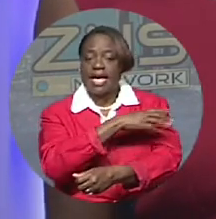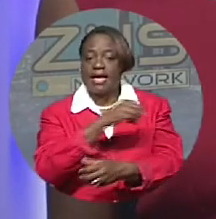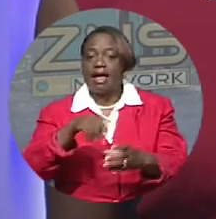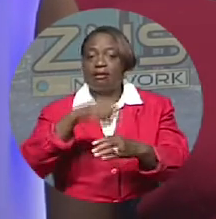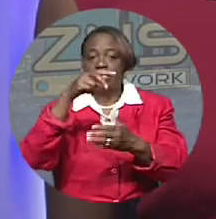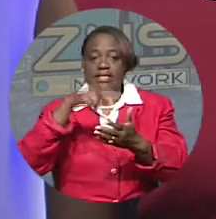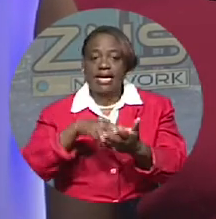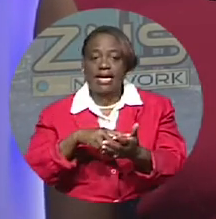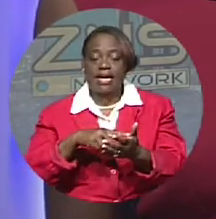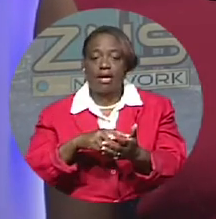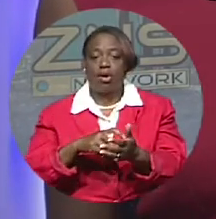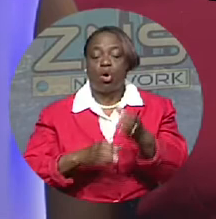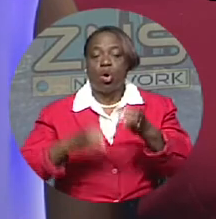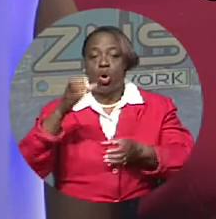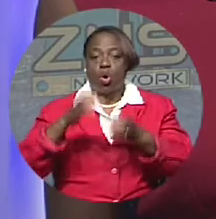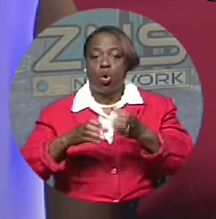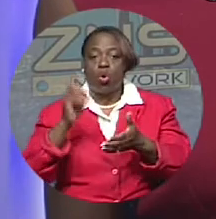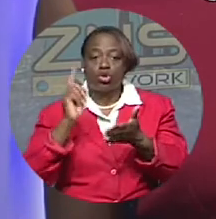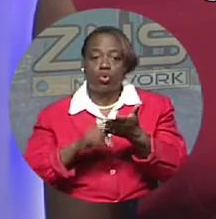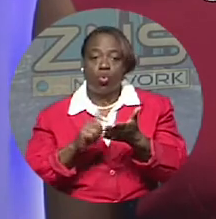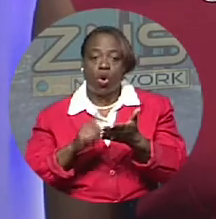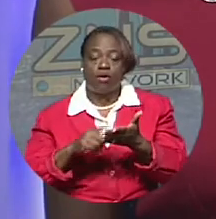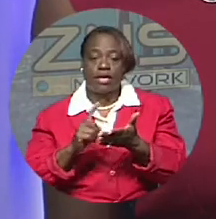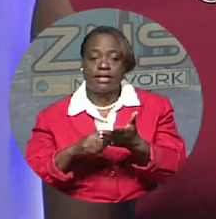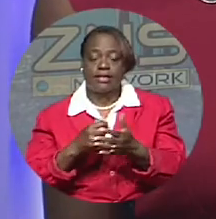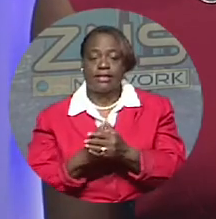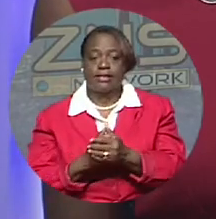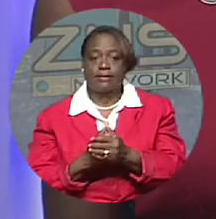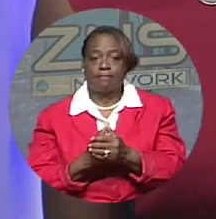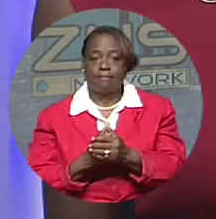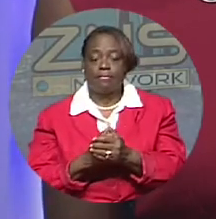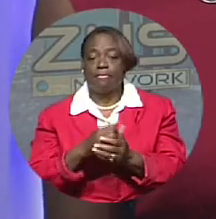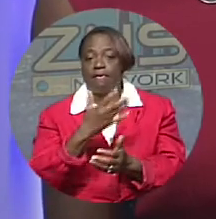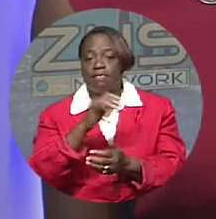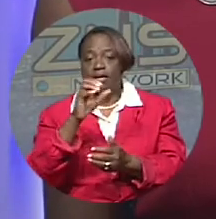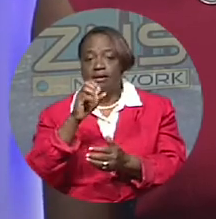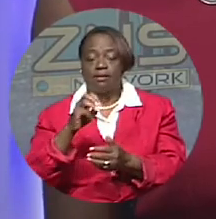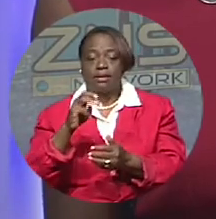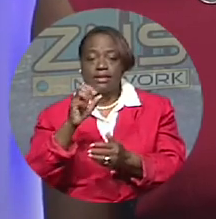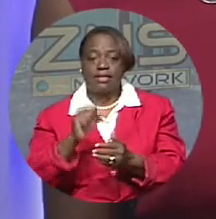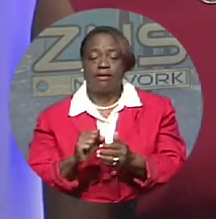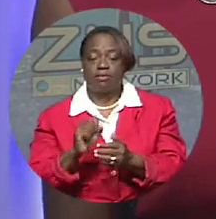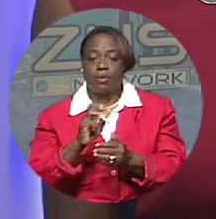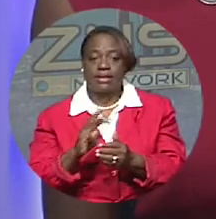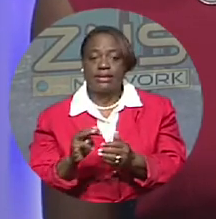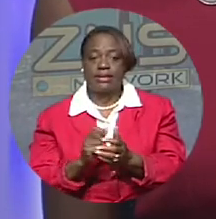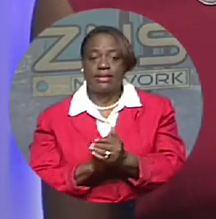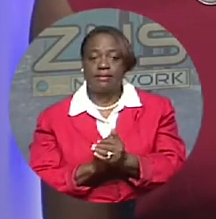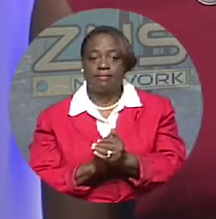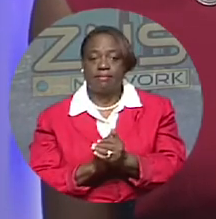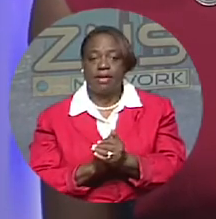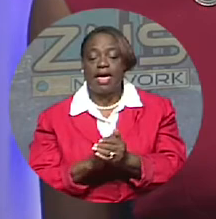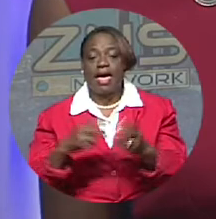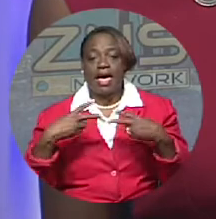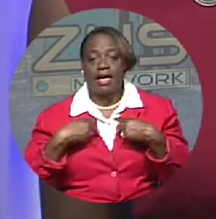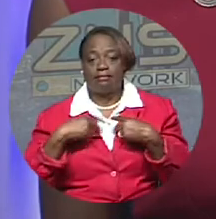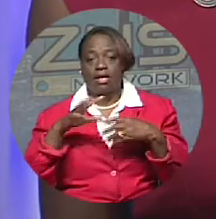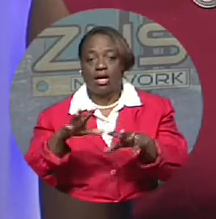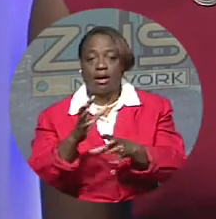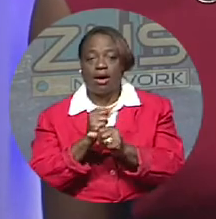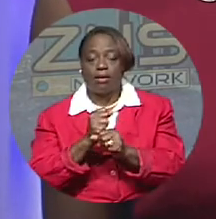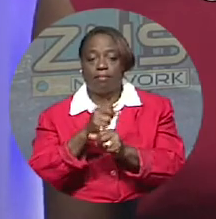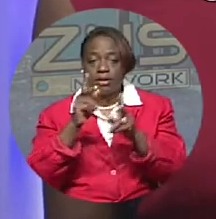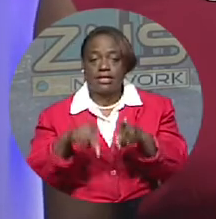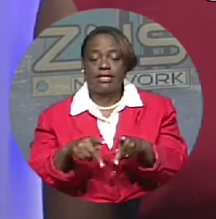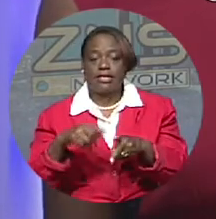warrants. Southwestern Division officers also conducted an operation in the division on Friday targeting persons wanted for various criminal